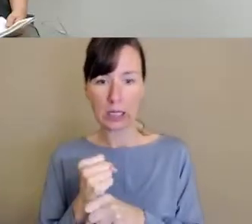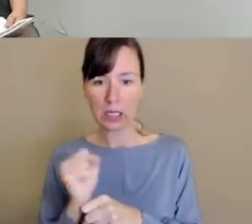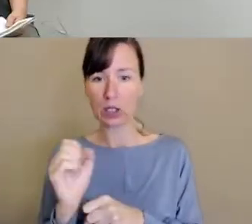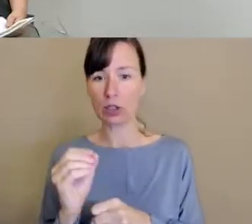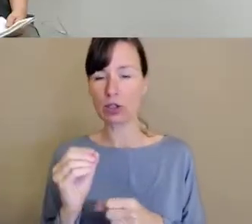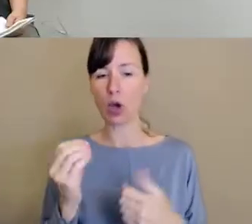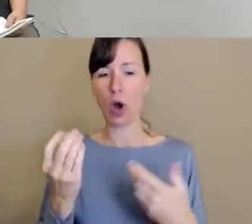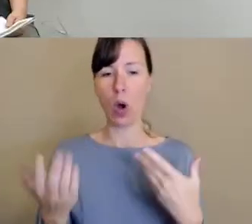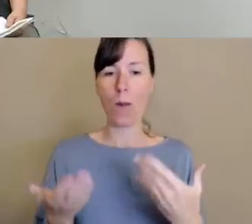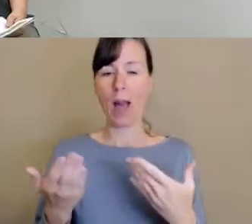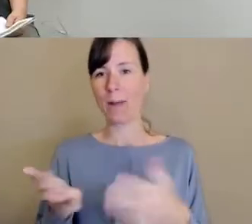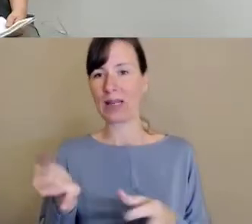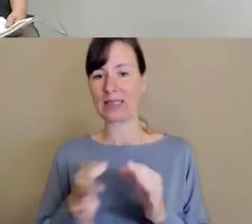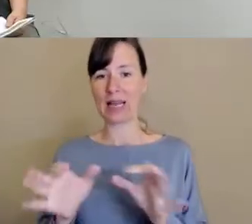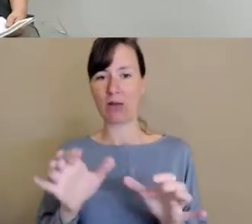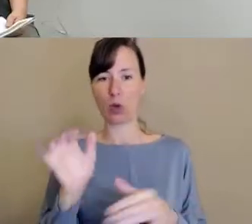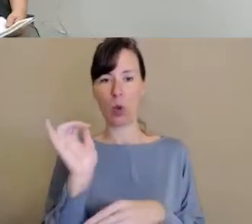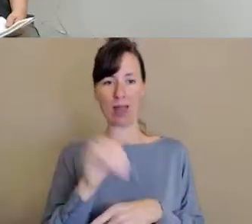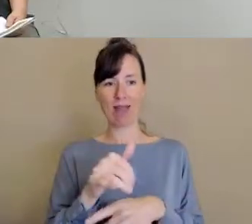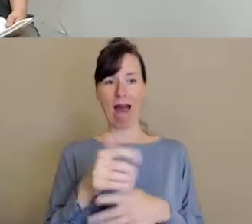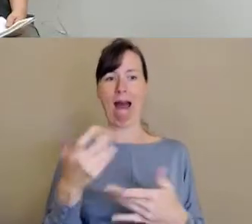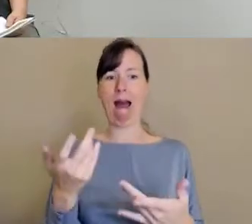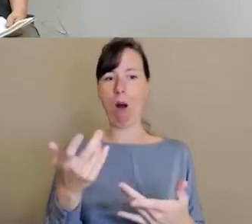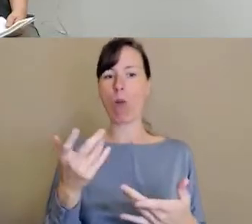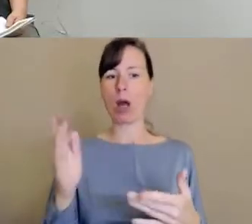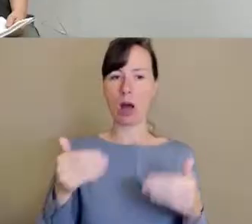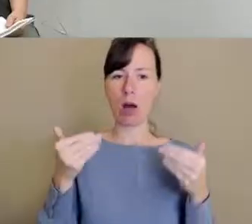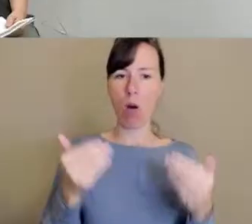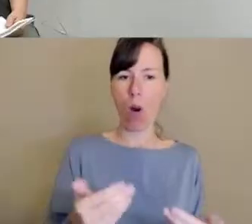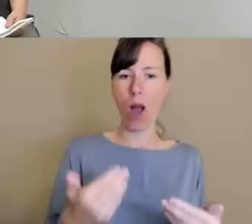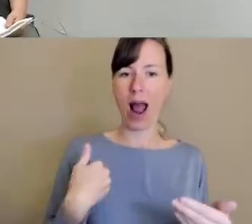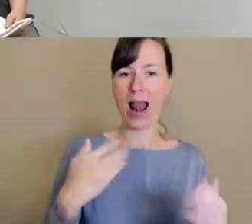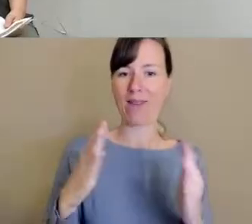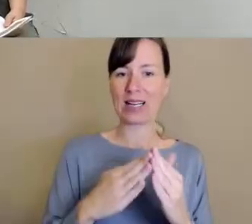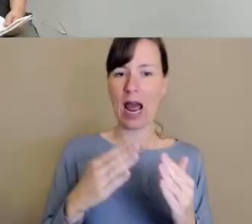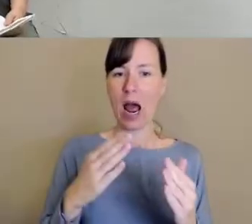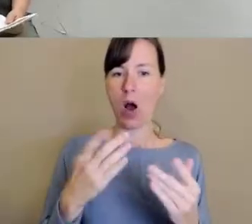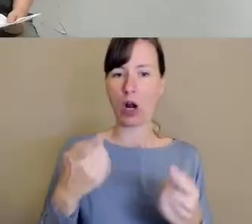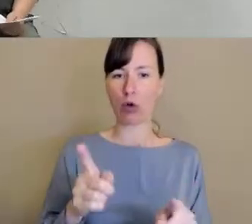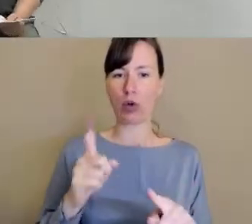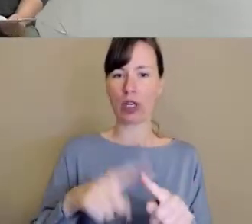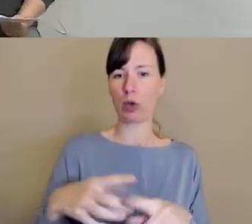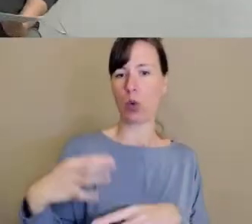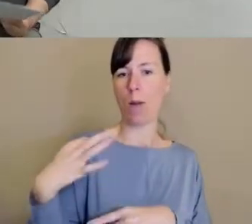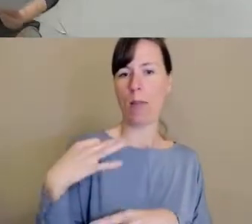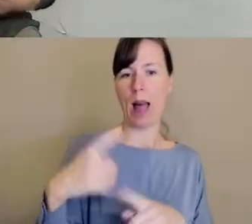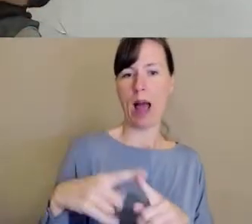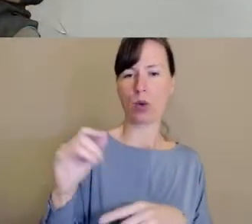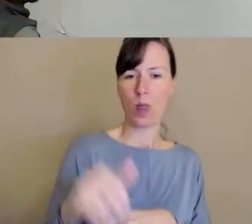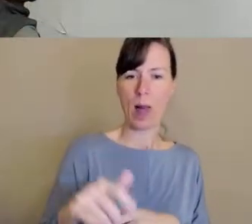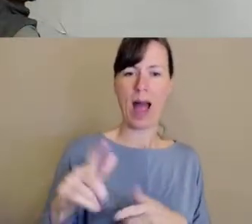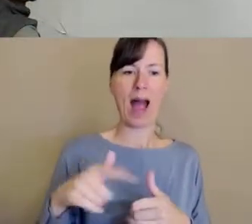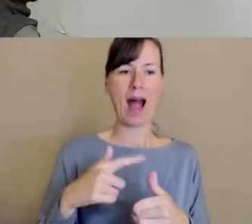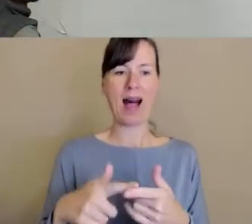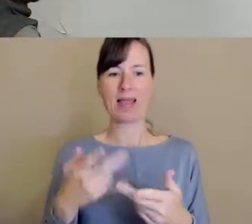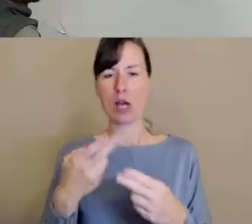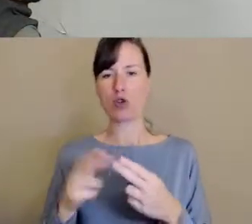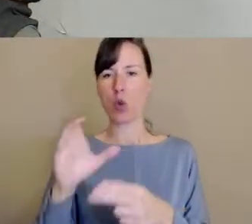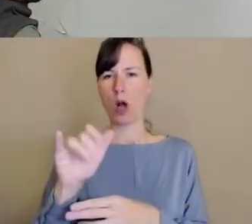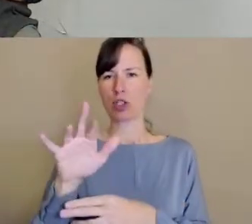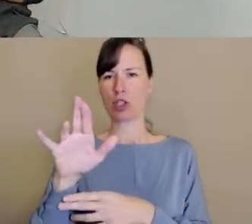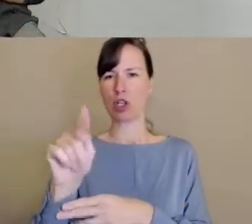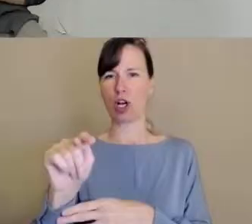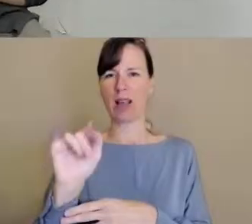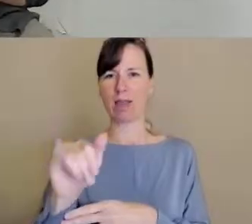can speed up that effort and do it in a way that is consistent with the intent of Gabe and the community. So